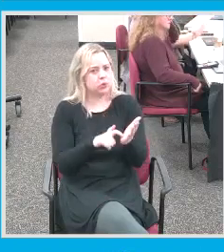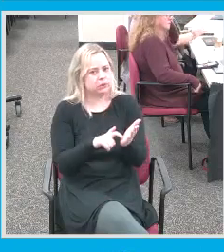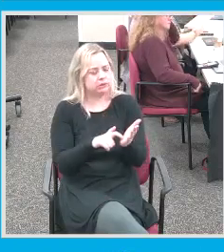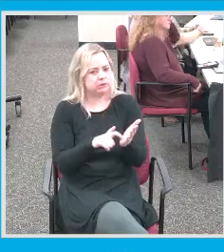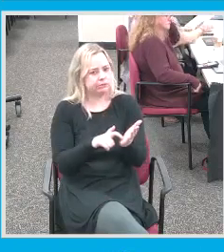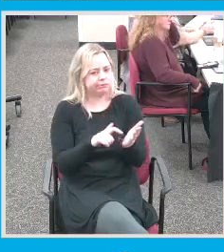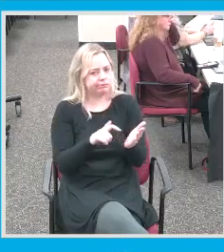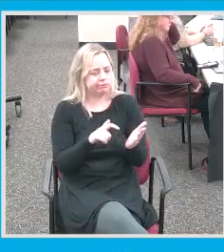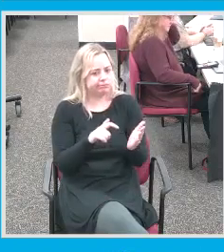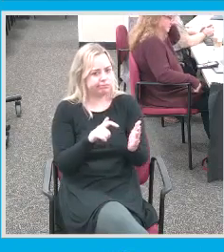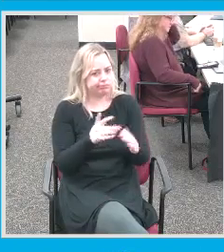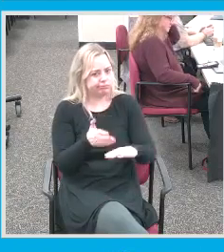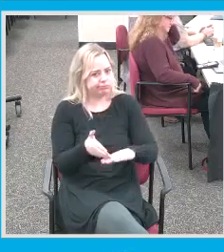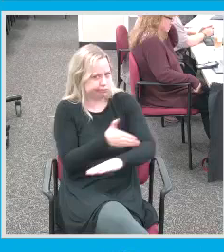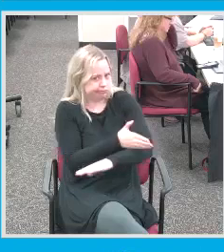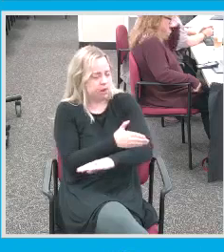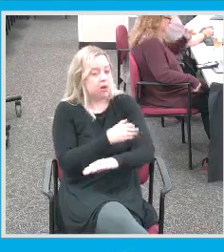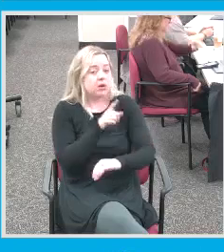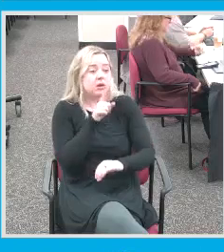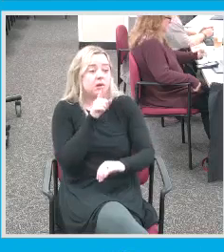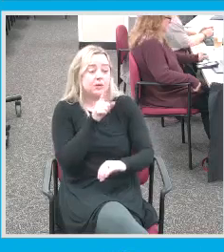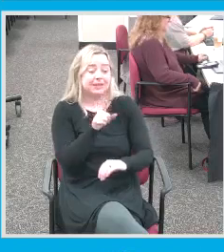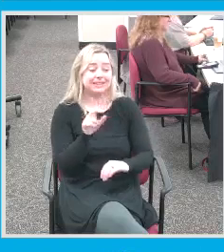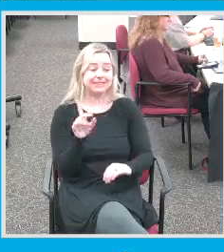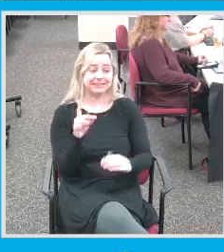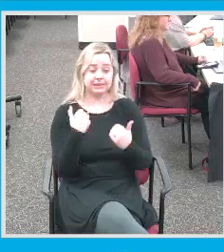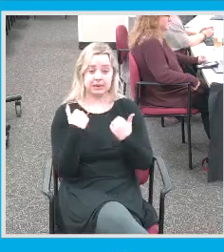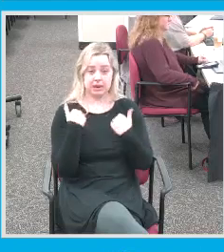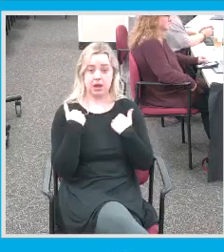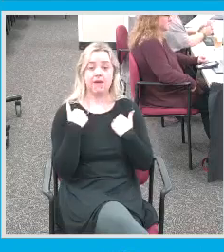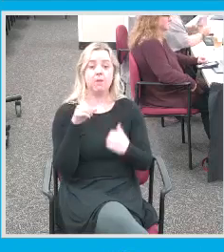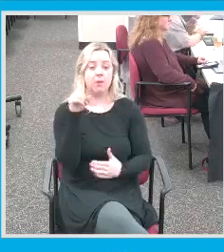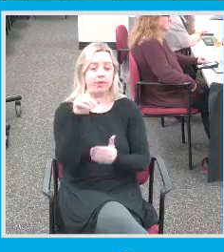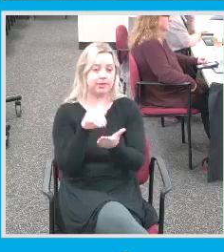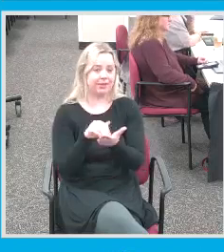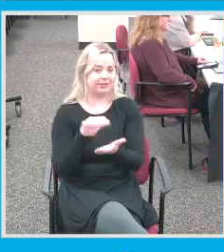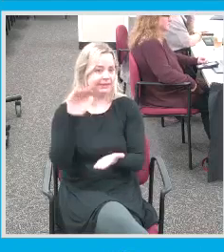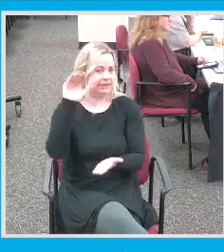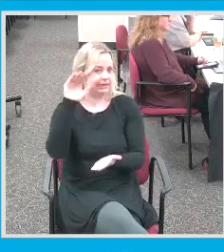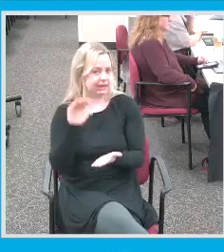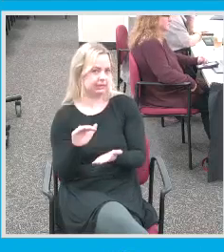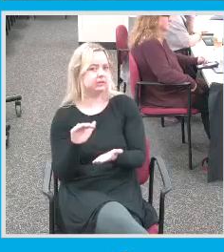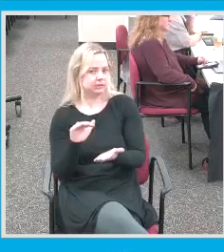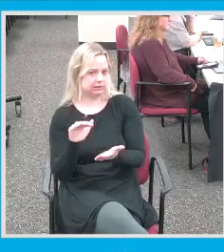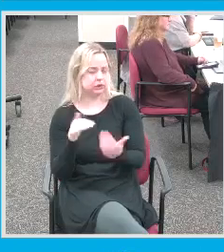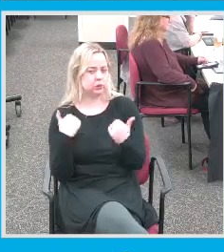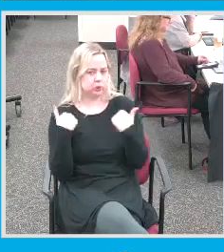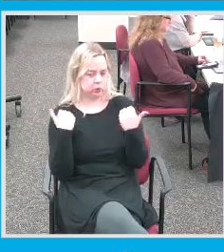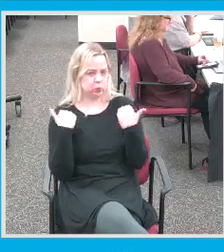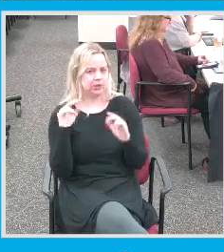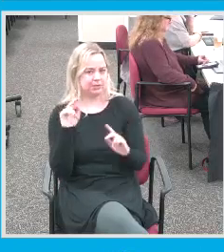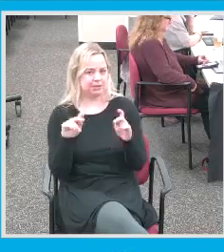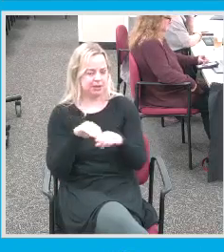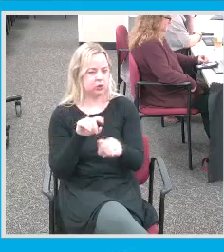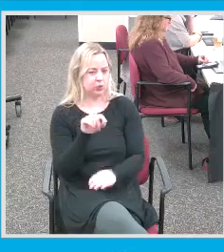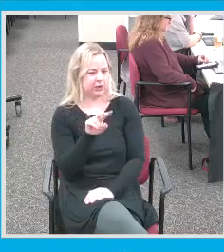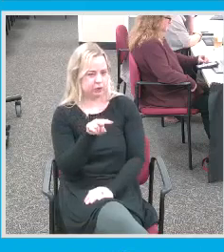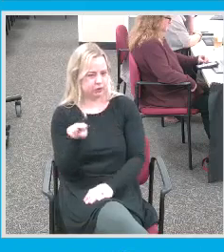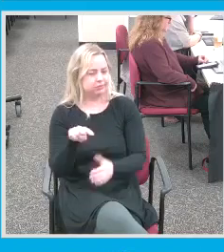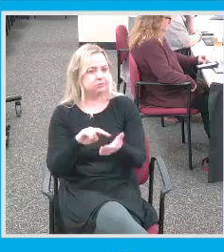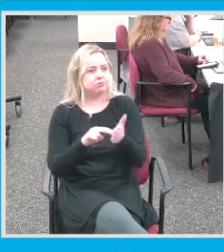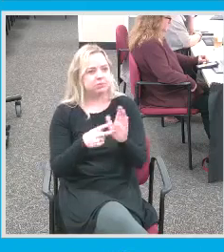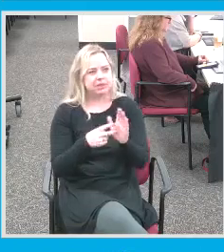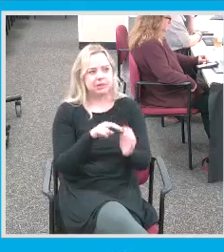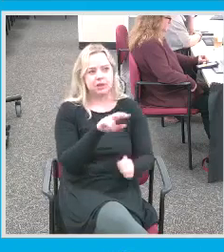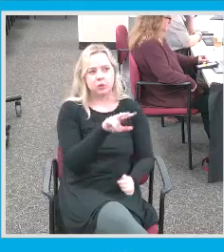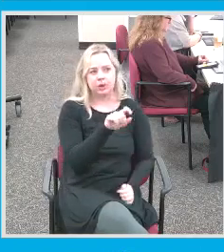actually had about 1,000 less youth in the 5 to 17 age range in our community in 2022. So the rate is 3.2 versus